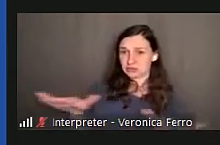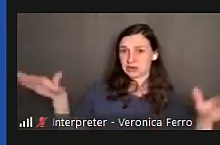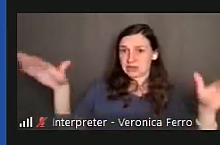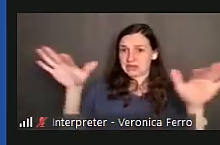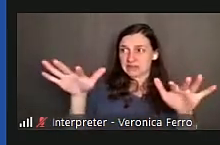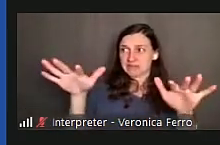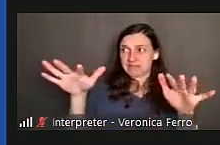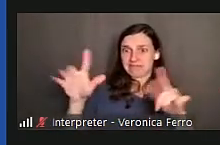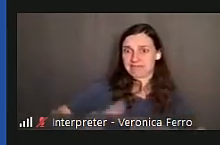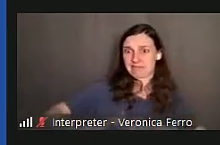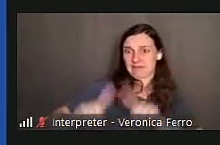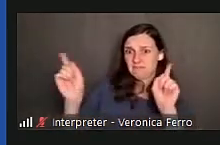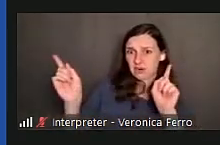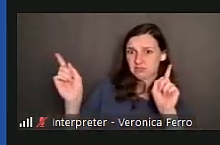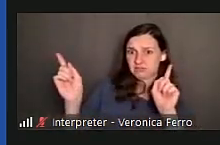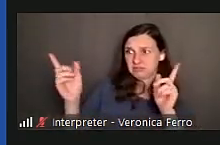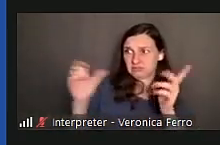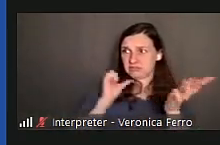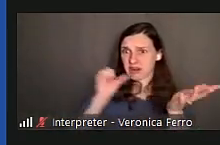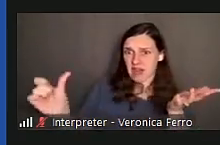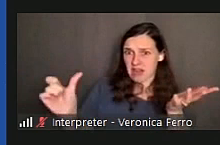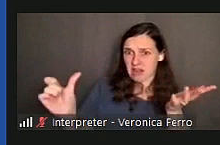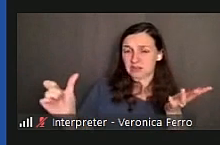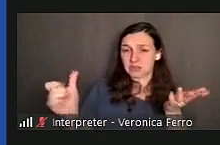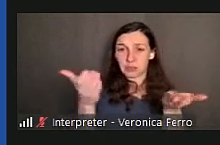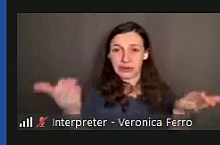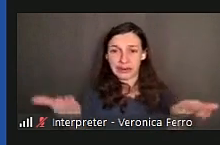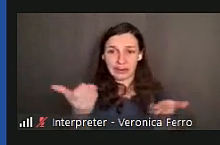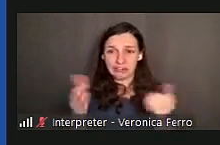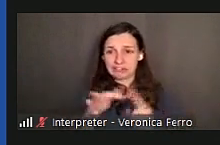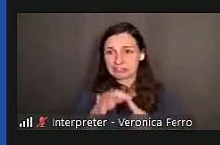on in Colorado that makes us unique?